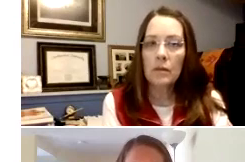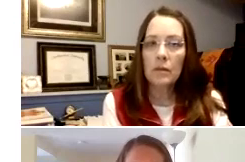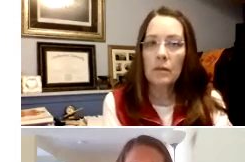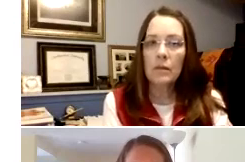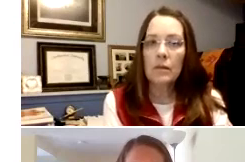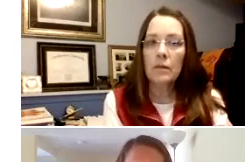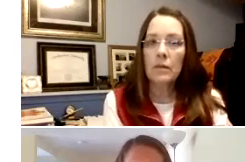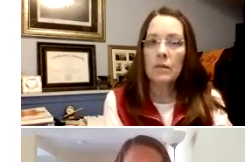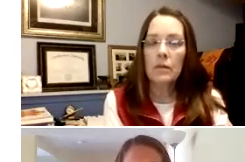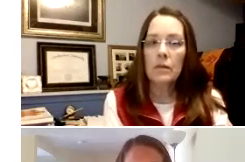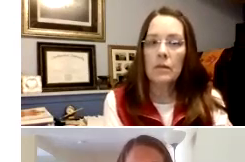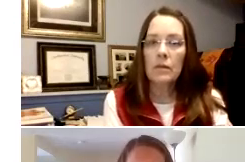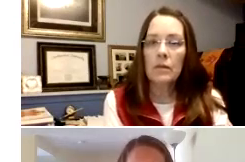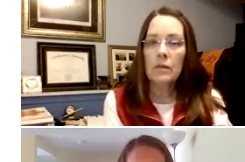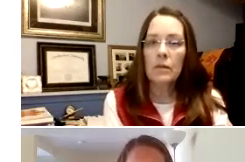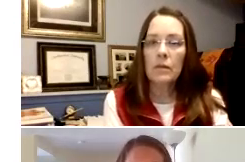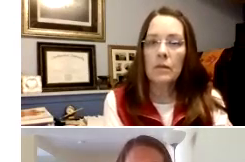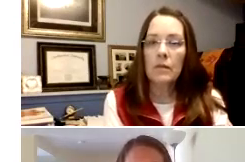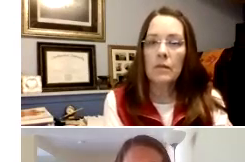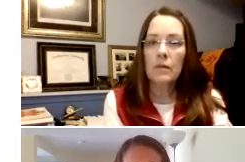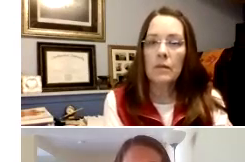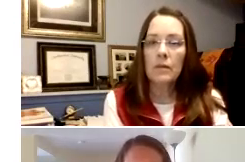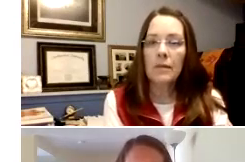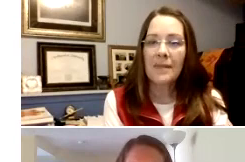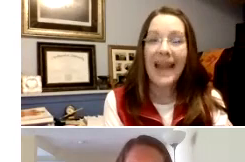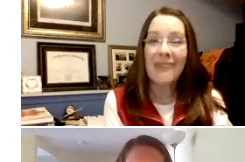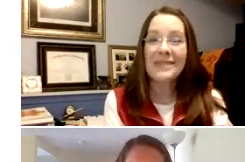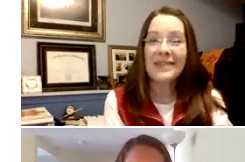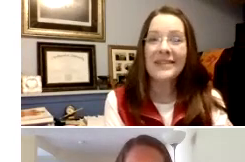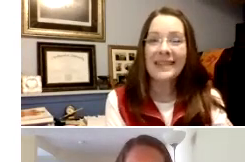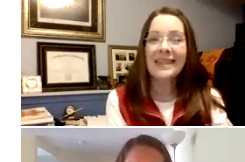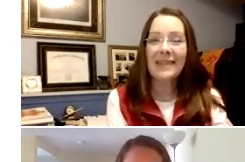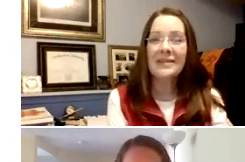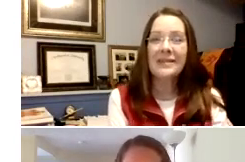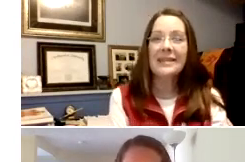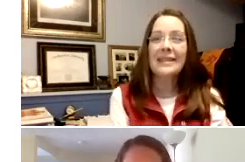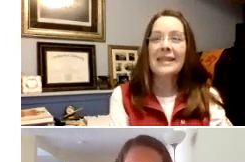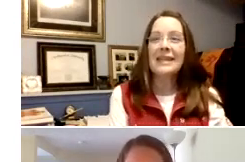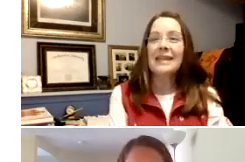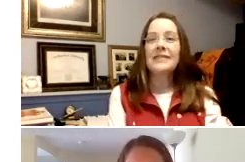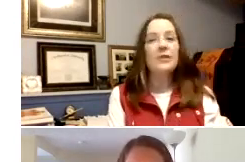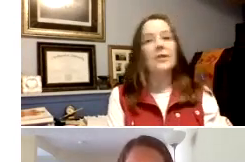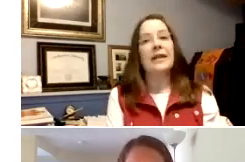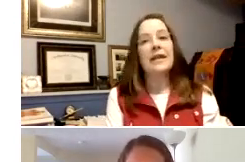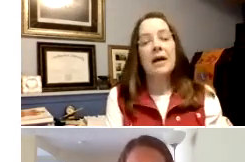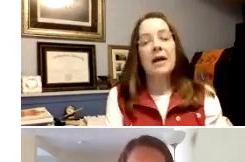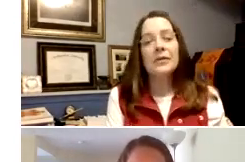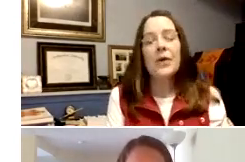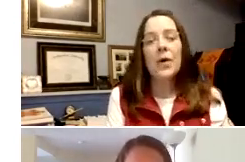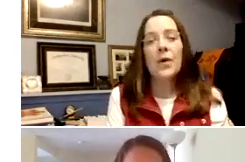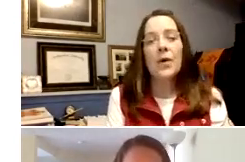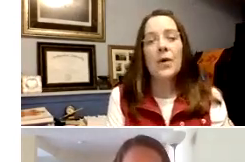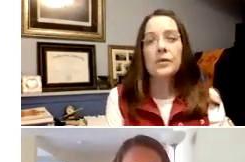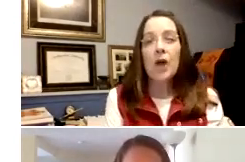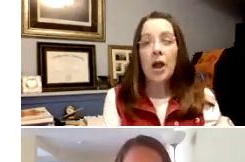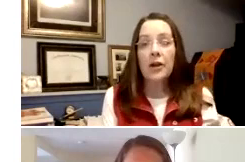briefly again? Because you kept going, that's important in each one of Absolutely. Absolutely. Yeah. Thanks for Colette.